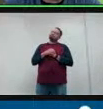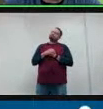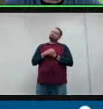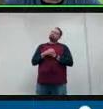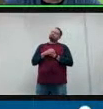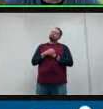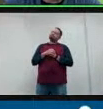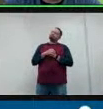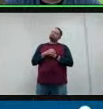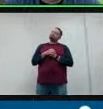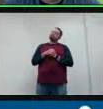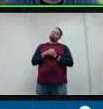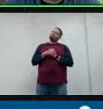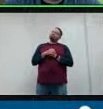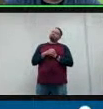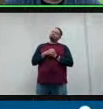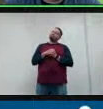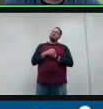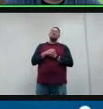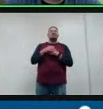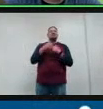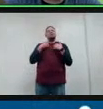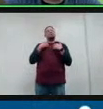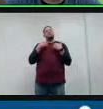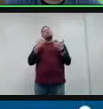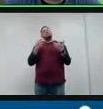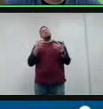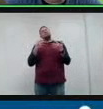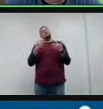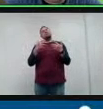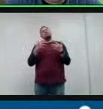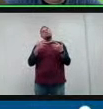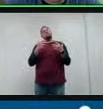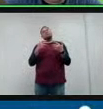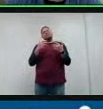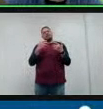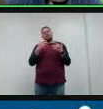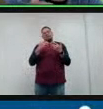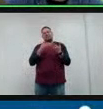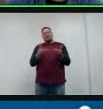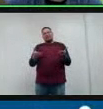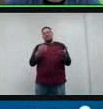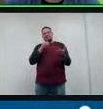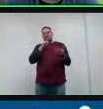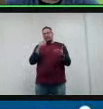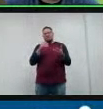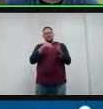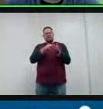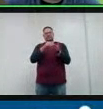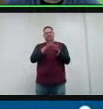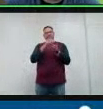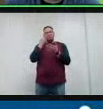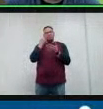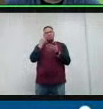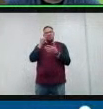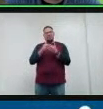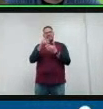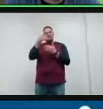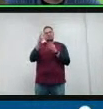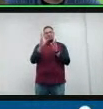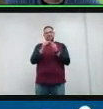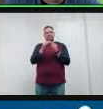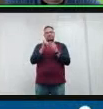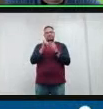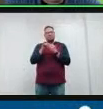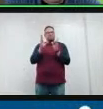those I guess agenda items that possibly didn't get put on that next meeting or the meeting that's coming up,